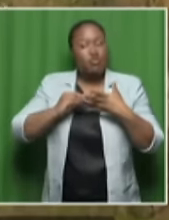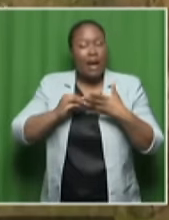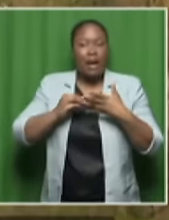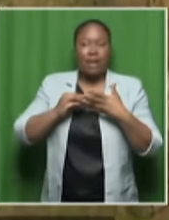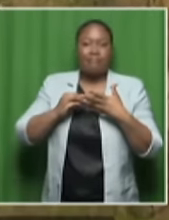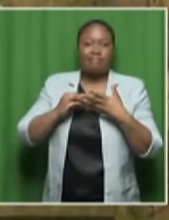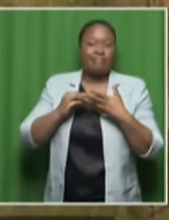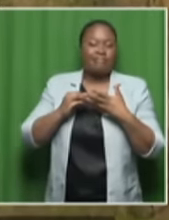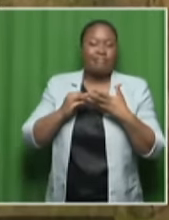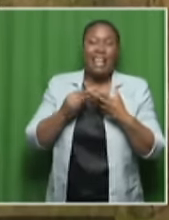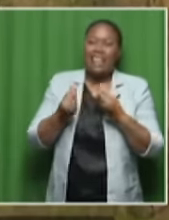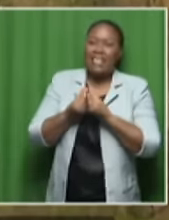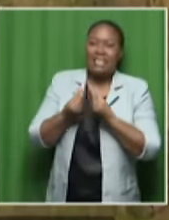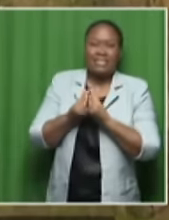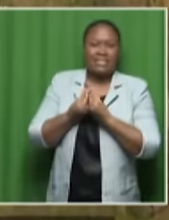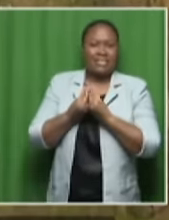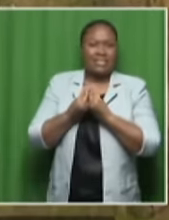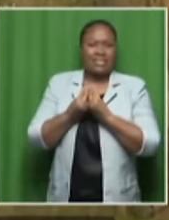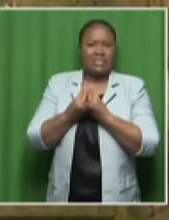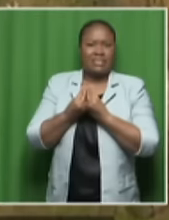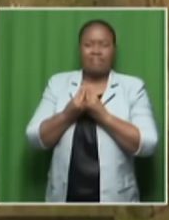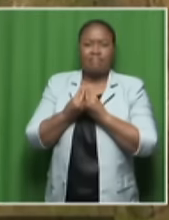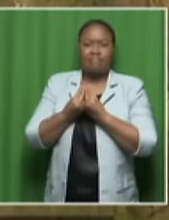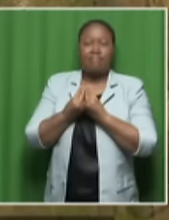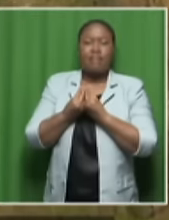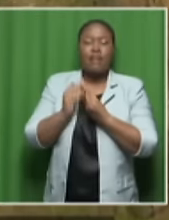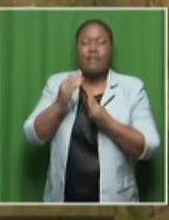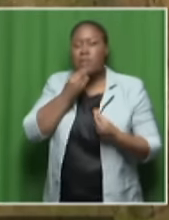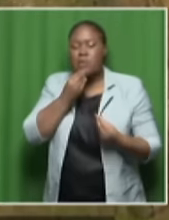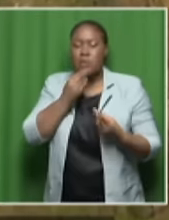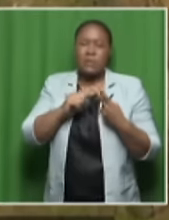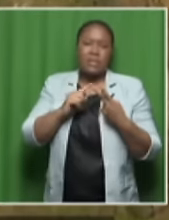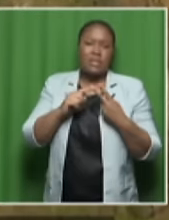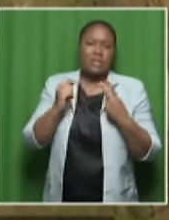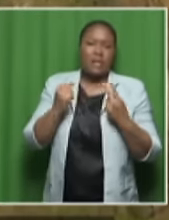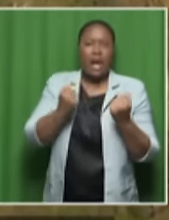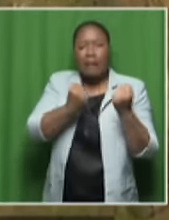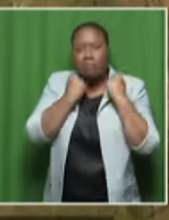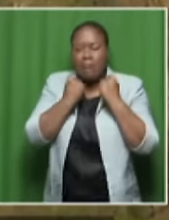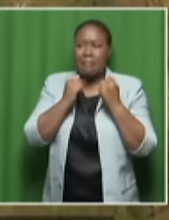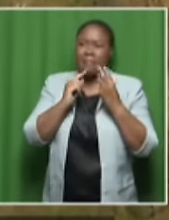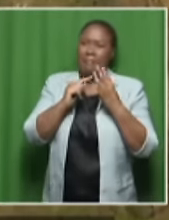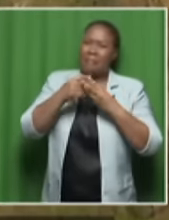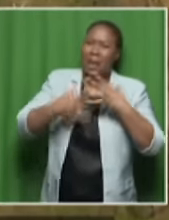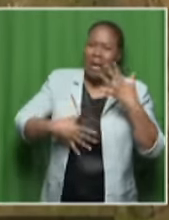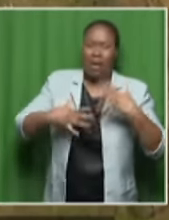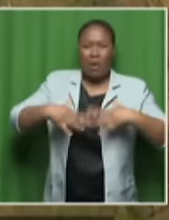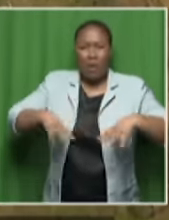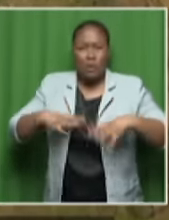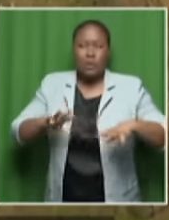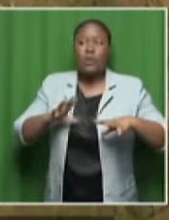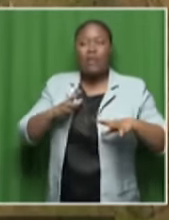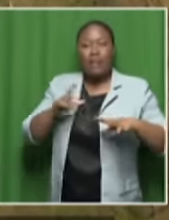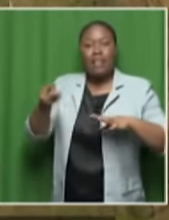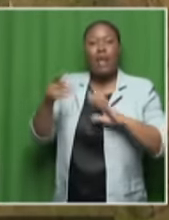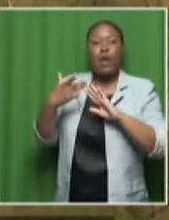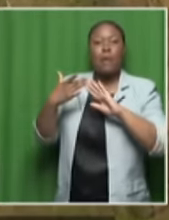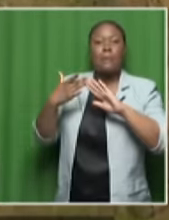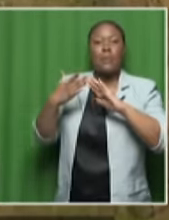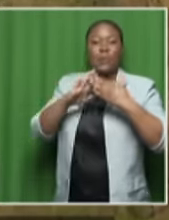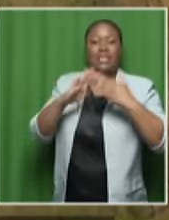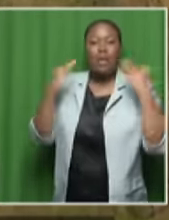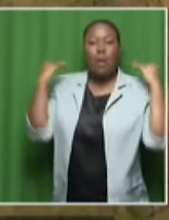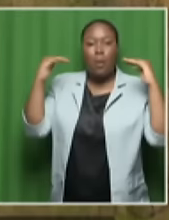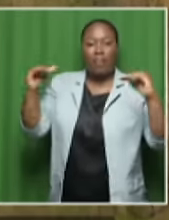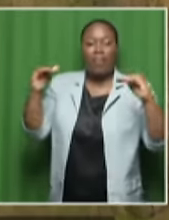some supplies at the community hall, and others have provided housing to volunteer firefighters. And